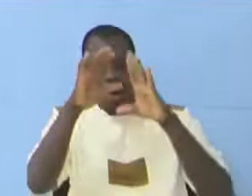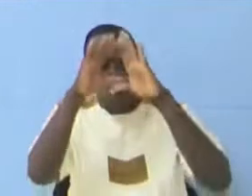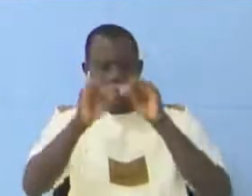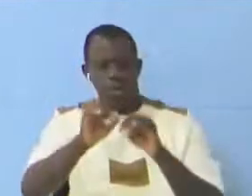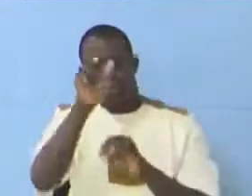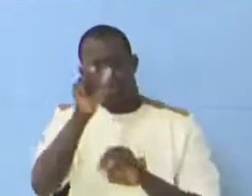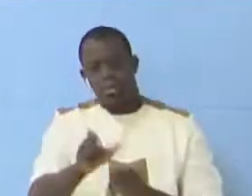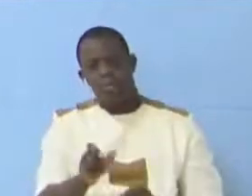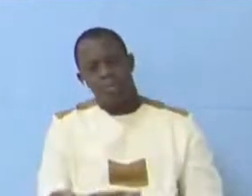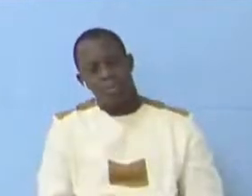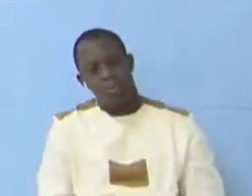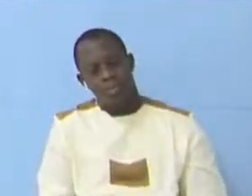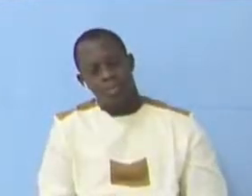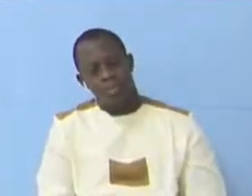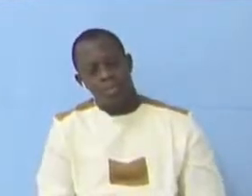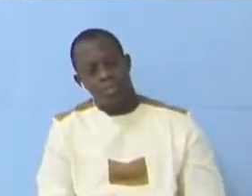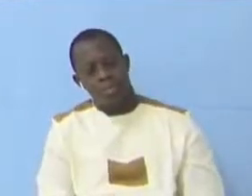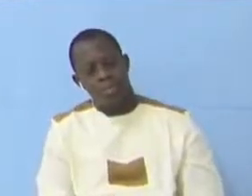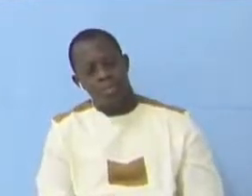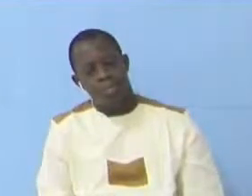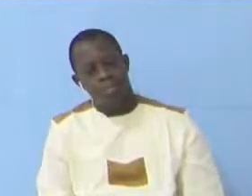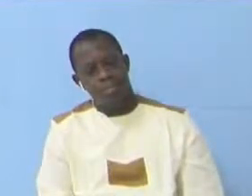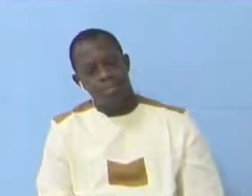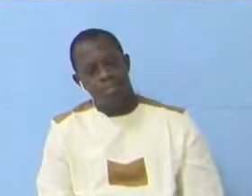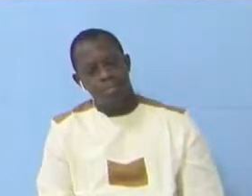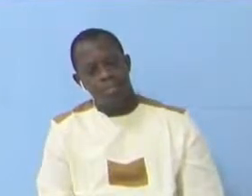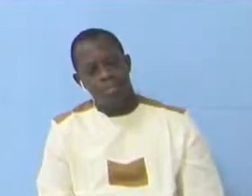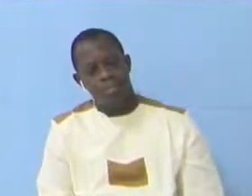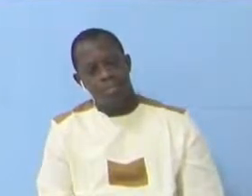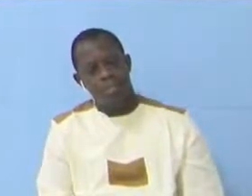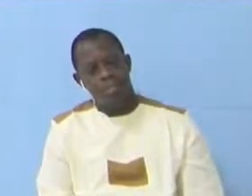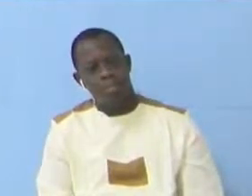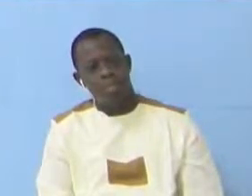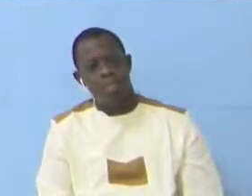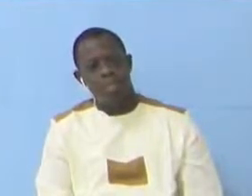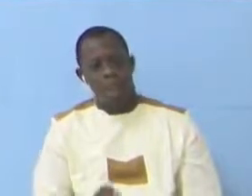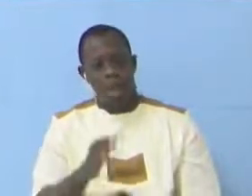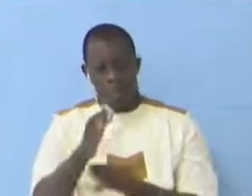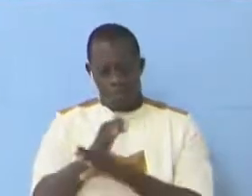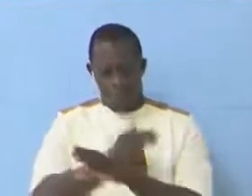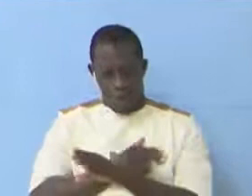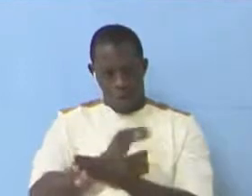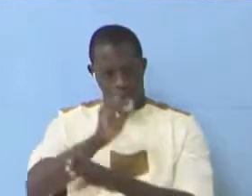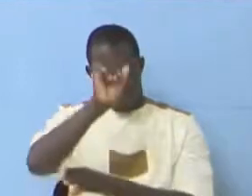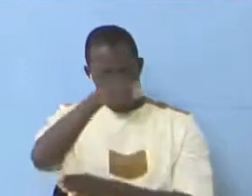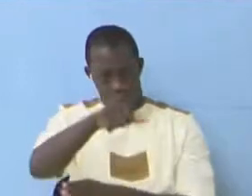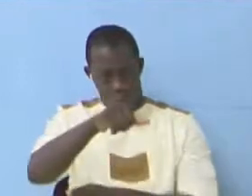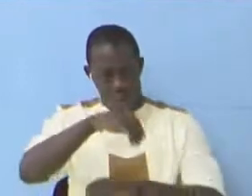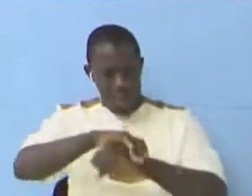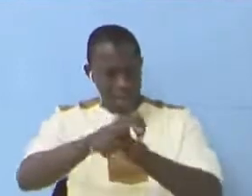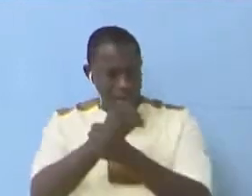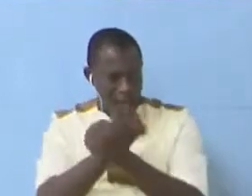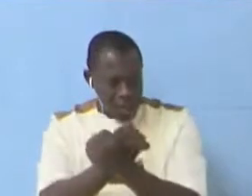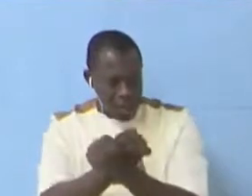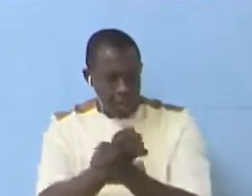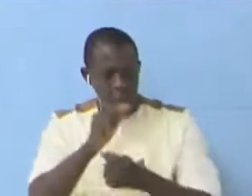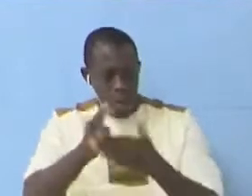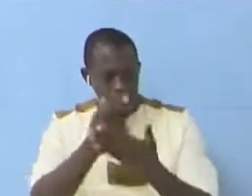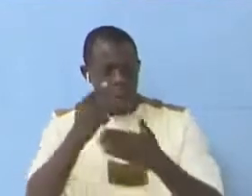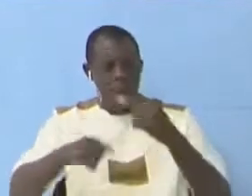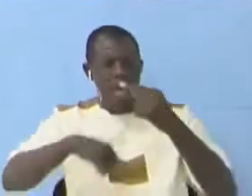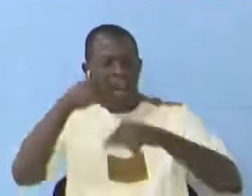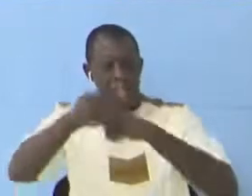jàppee ci laa dégg ci xibaar yi ne daal dafa rëcc ak ñeneen. Before your arrest or after your arrest? Before my arrest. balaa maa